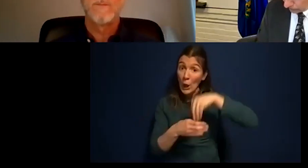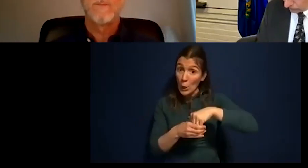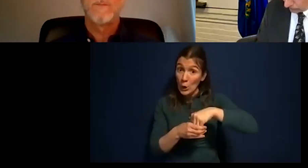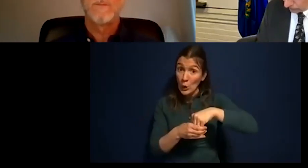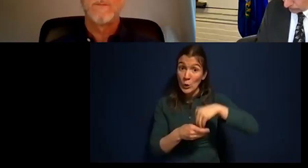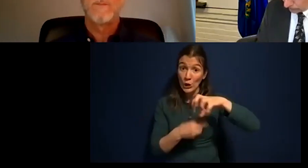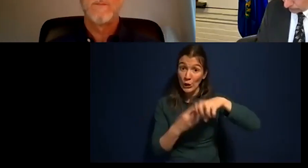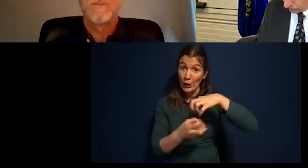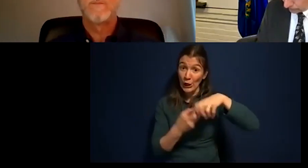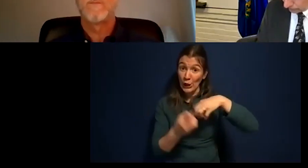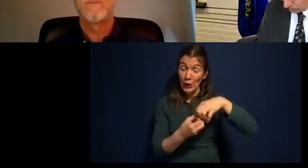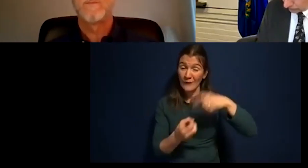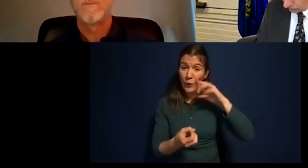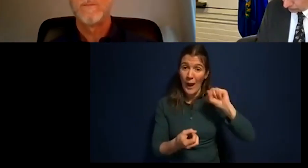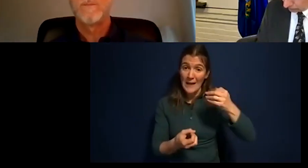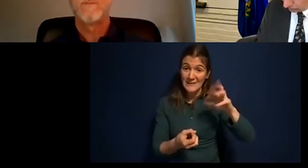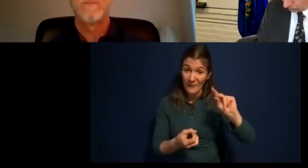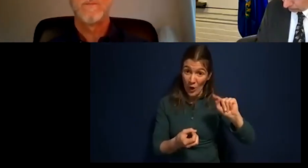asphalt planer